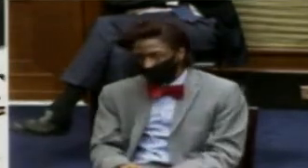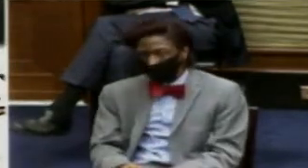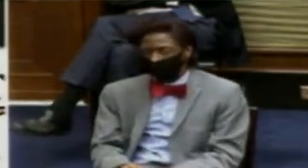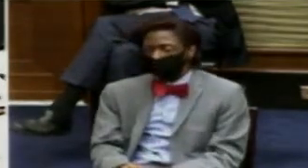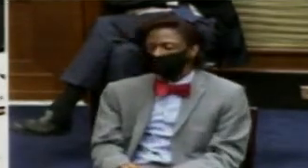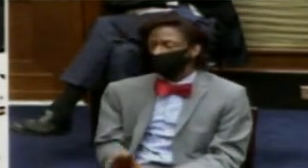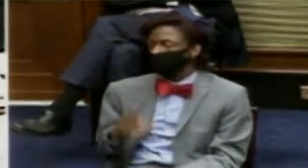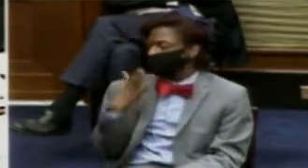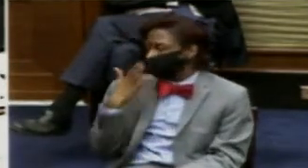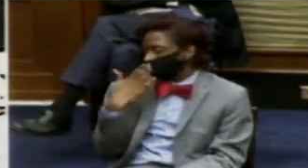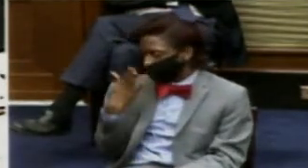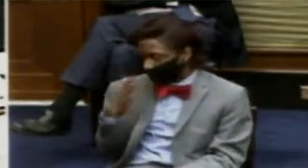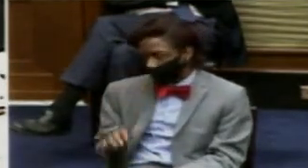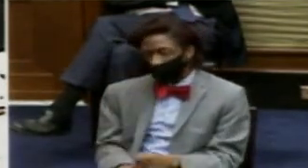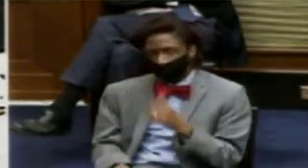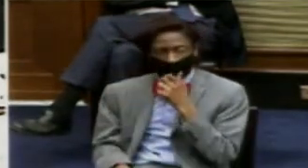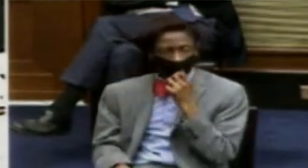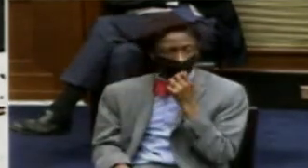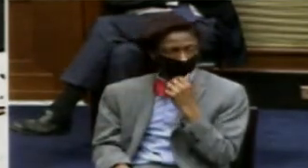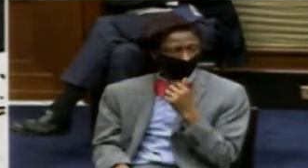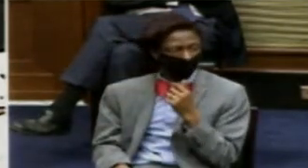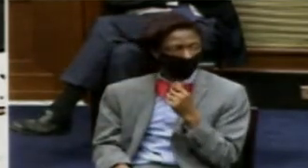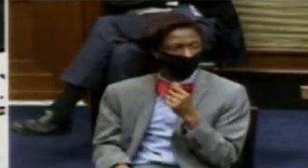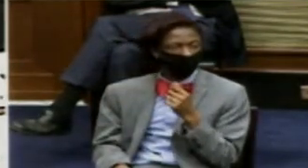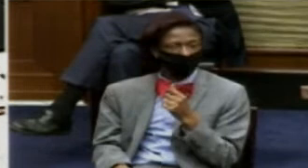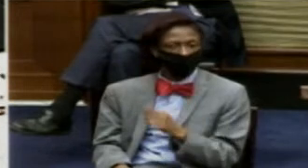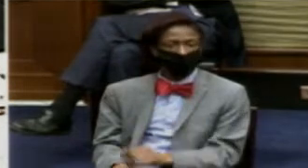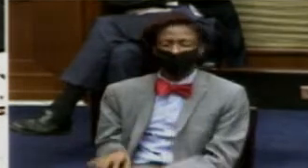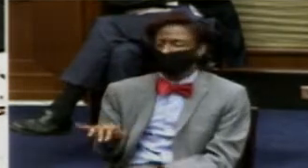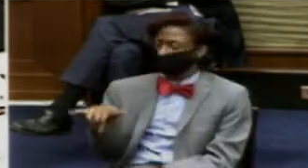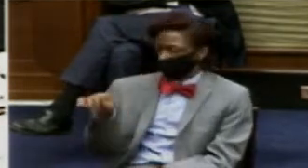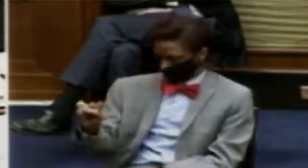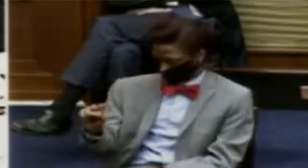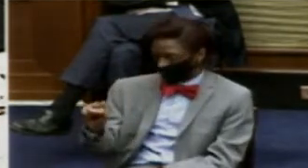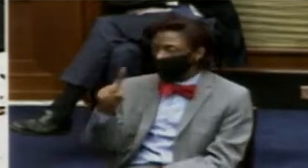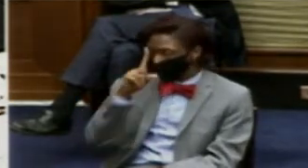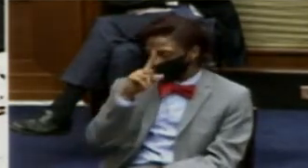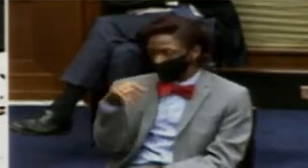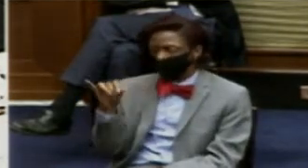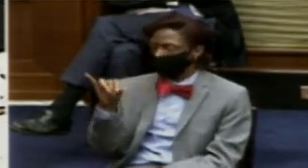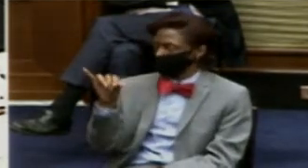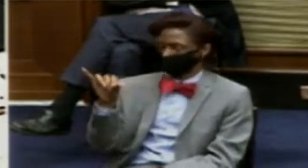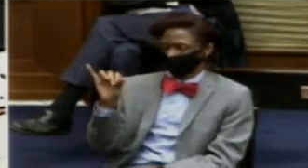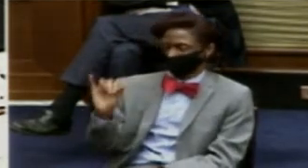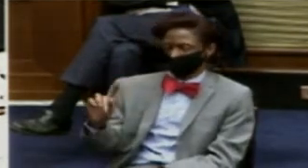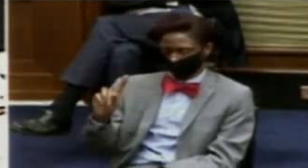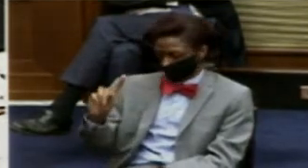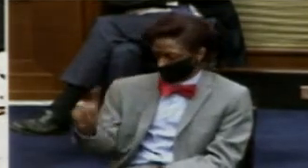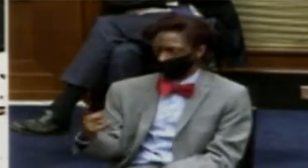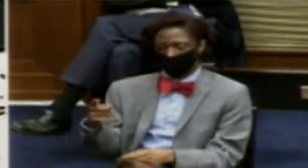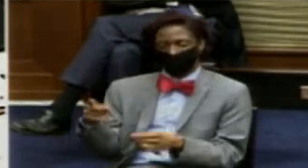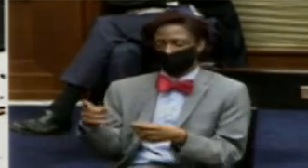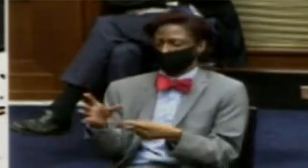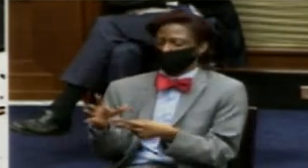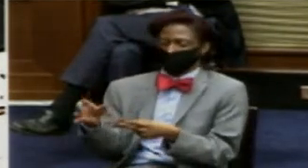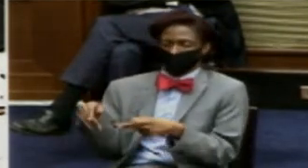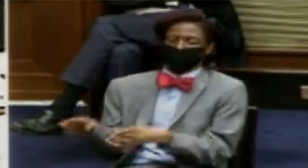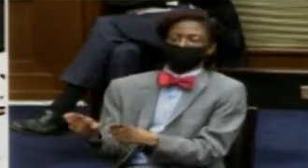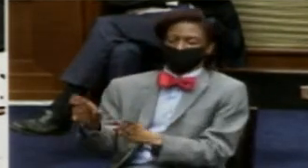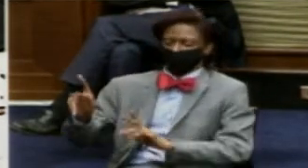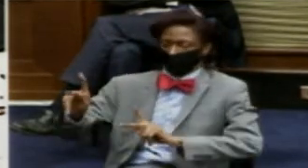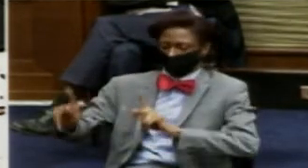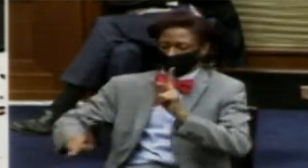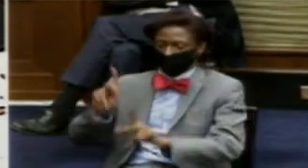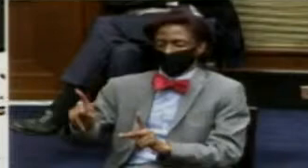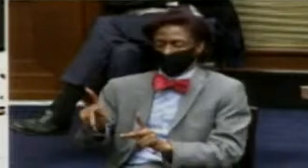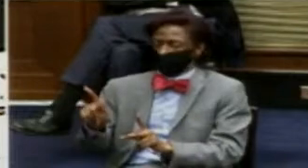Thank you, Congressman. It Mike, is, please. Congressman, because that's the only way the people of Washington, D.C. would be